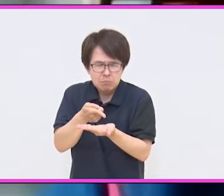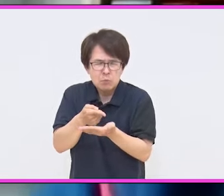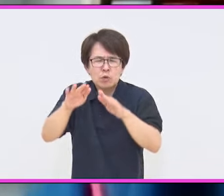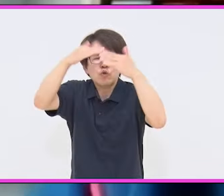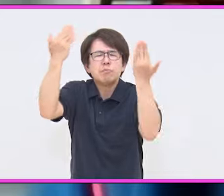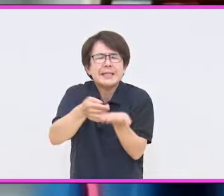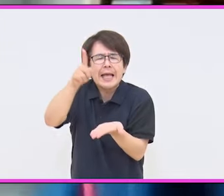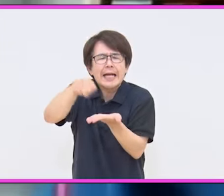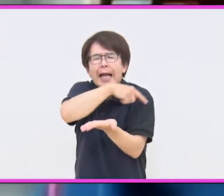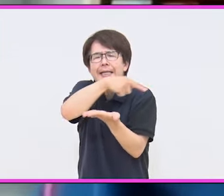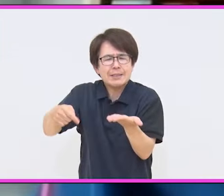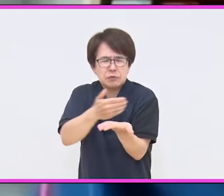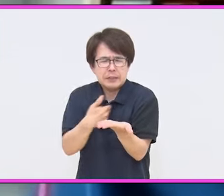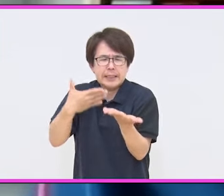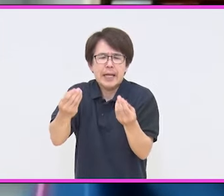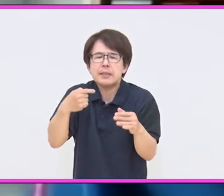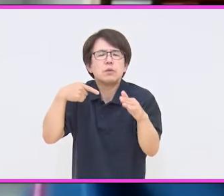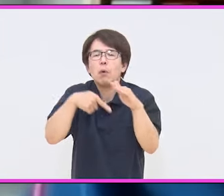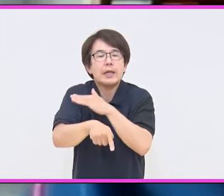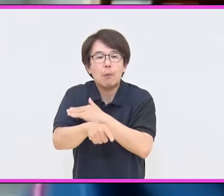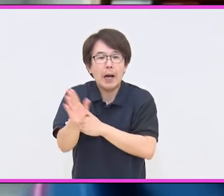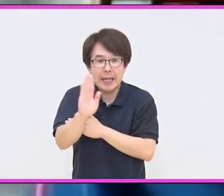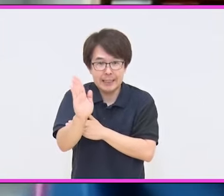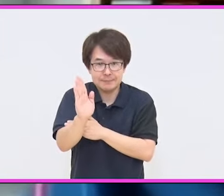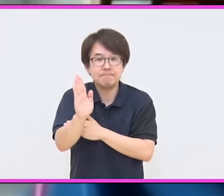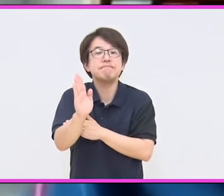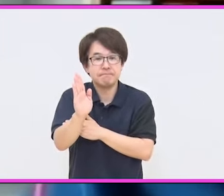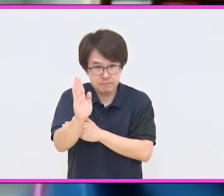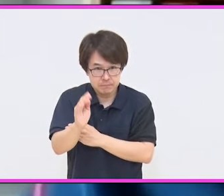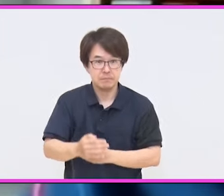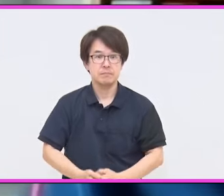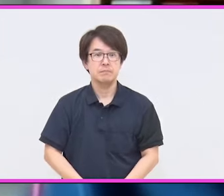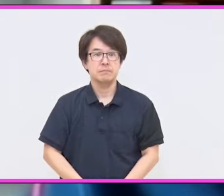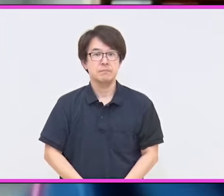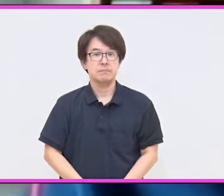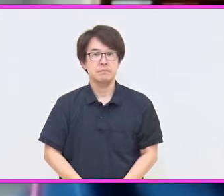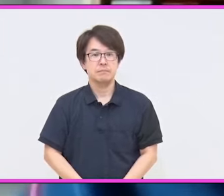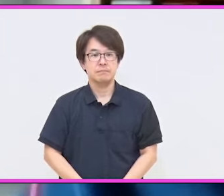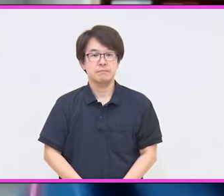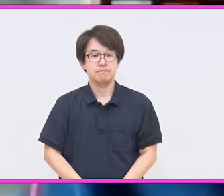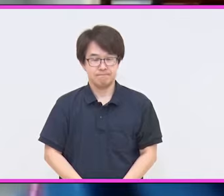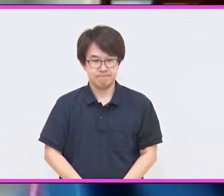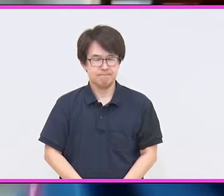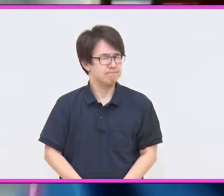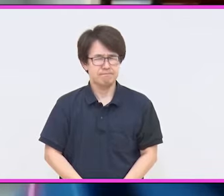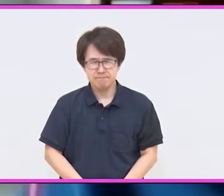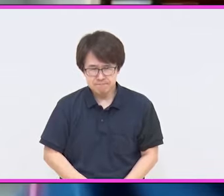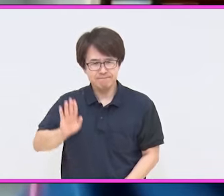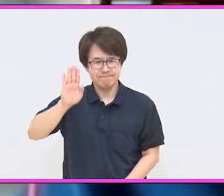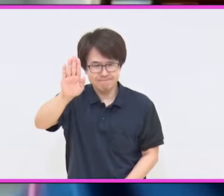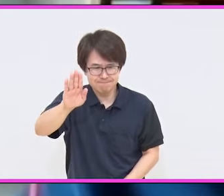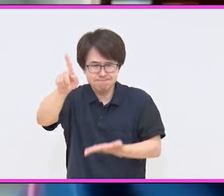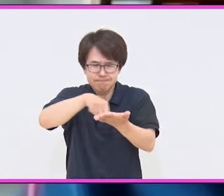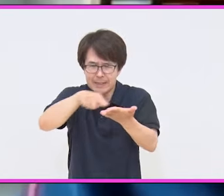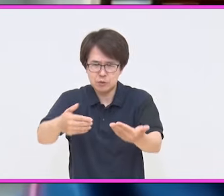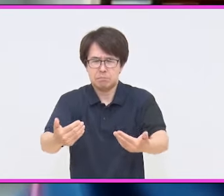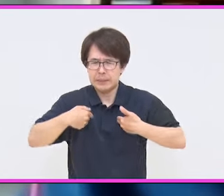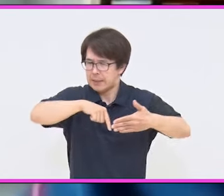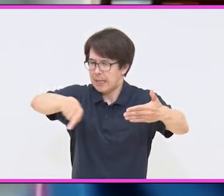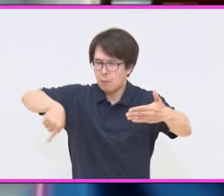It's not one that we can afford to stop and say we've got there, we've achieved